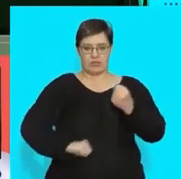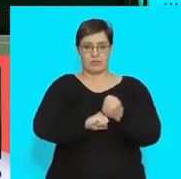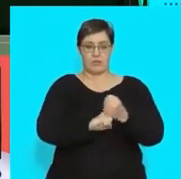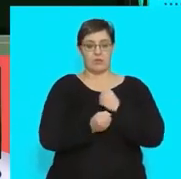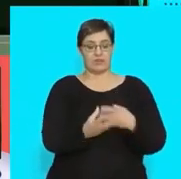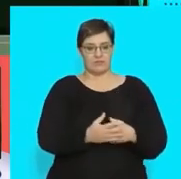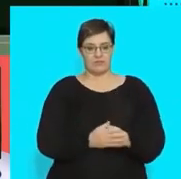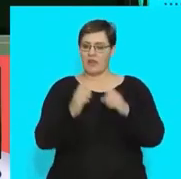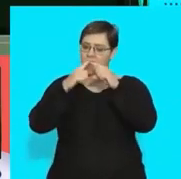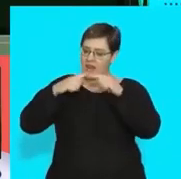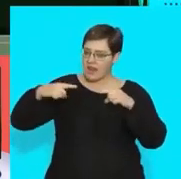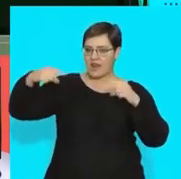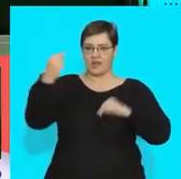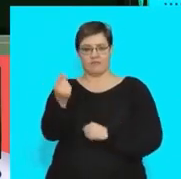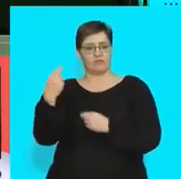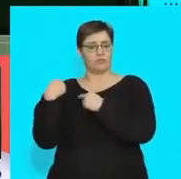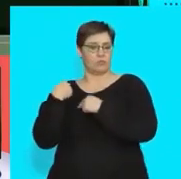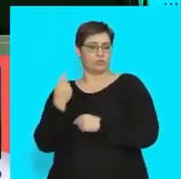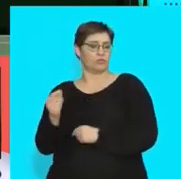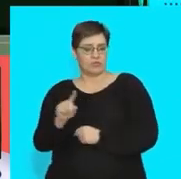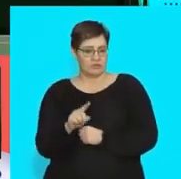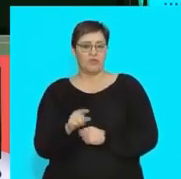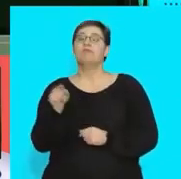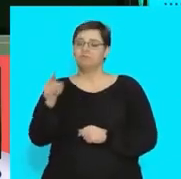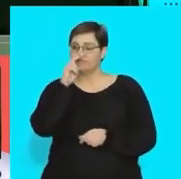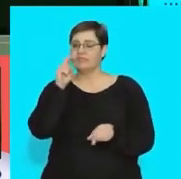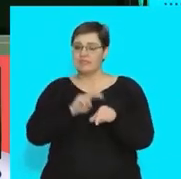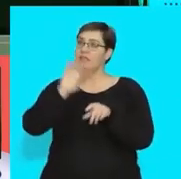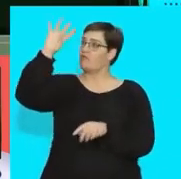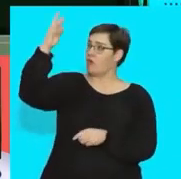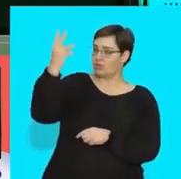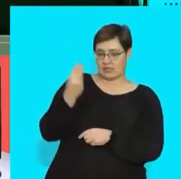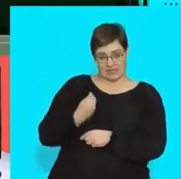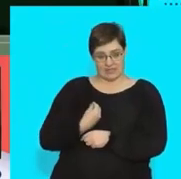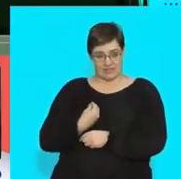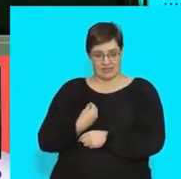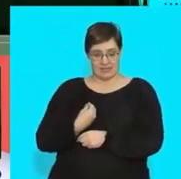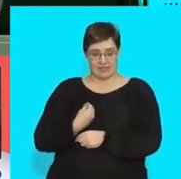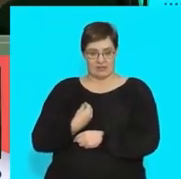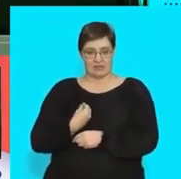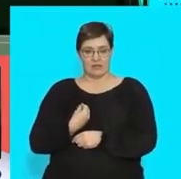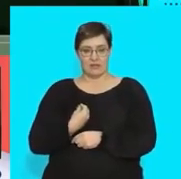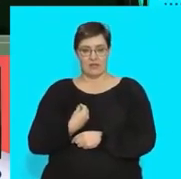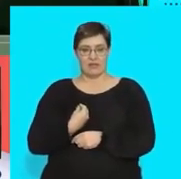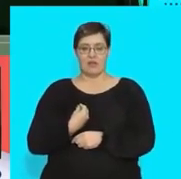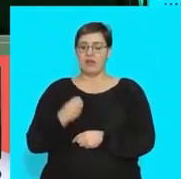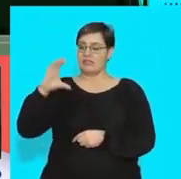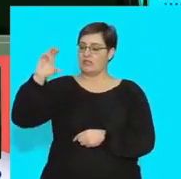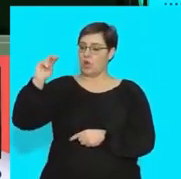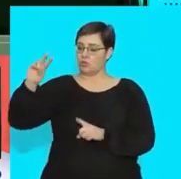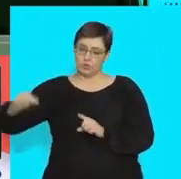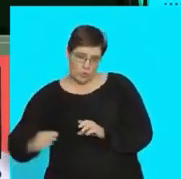support. Right? What does the leaf need to do? A leaf needs to photosynthesize. Oxygen and